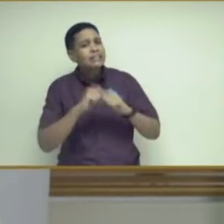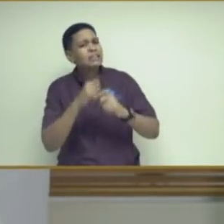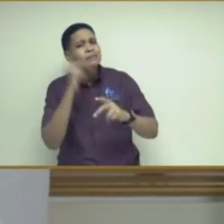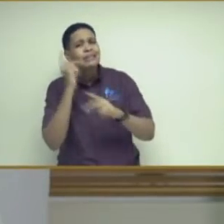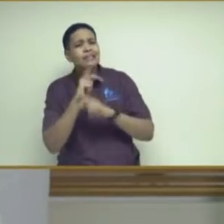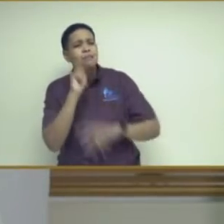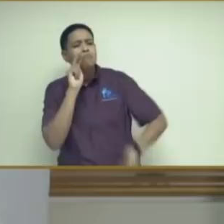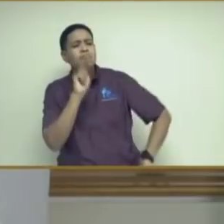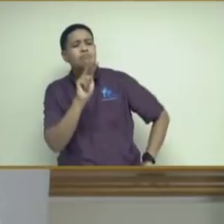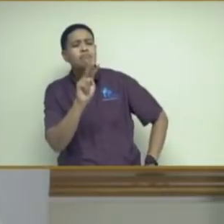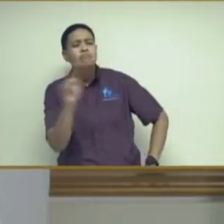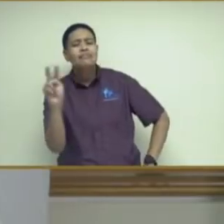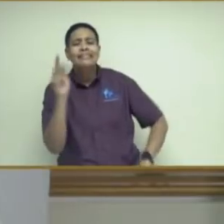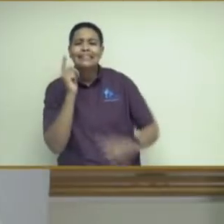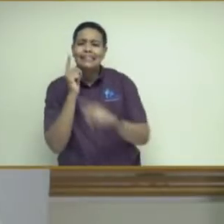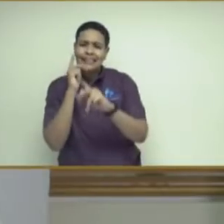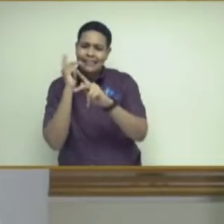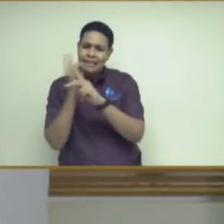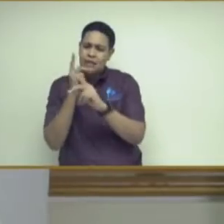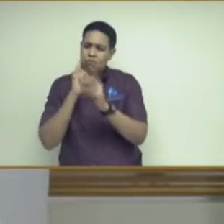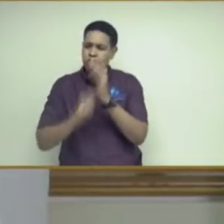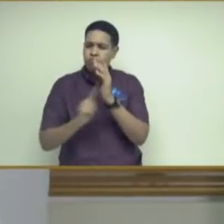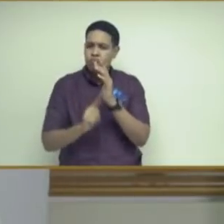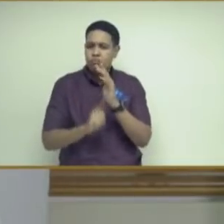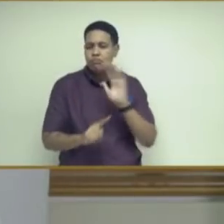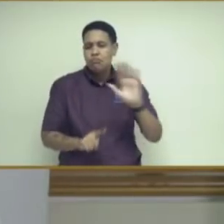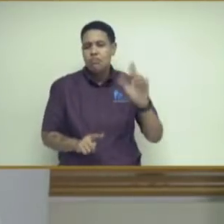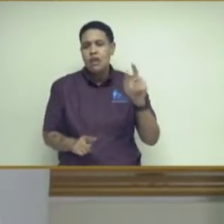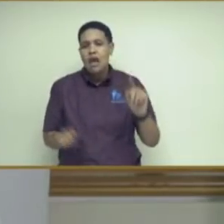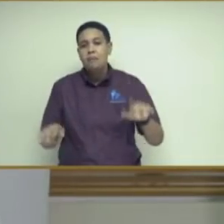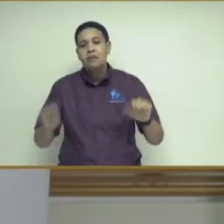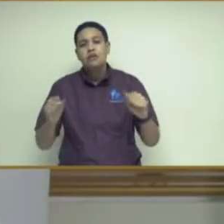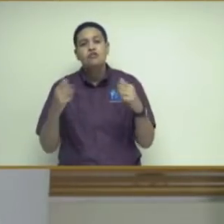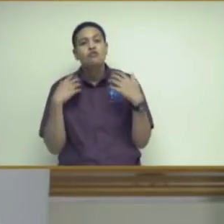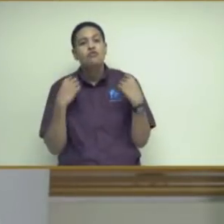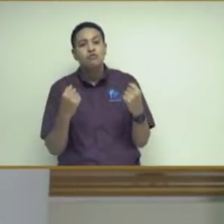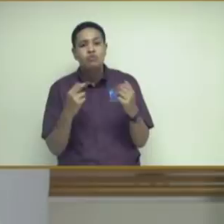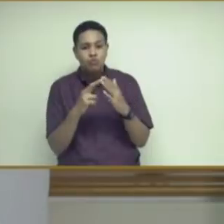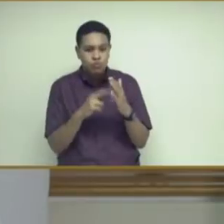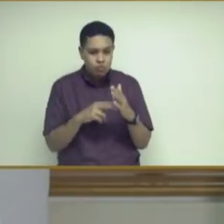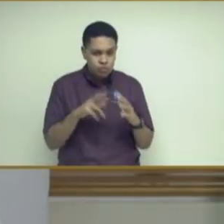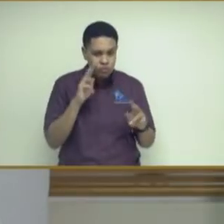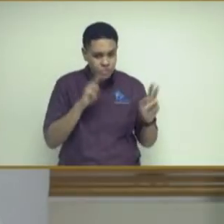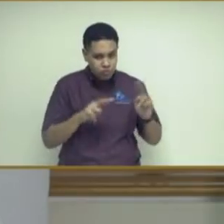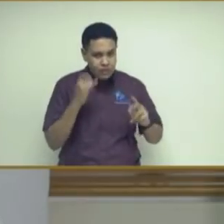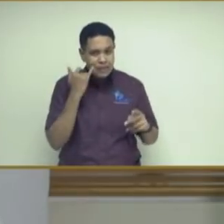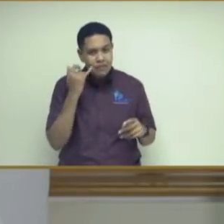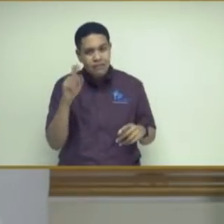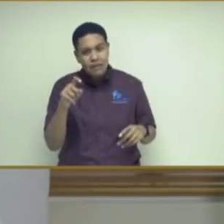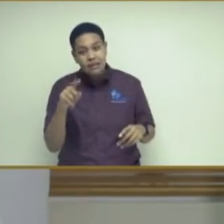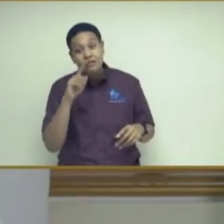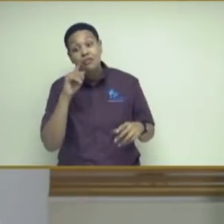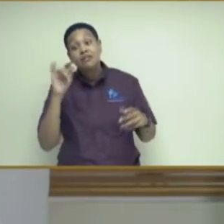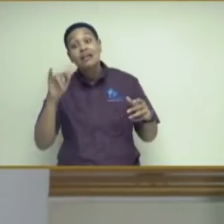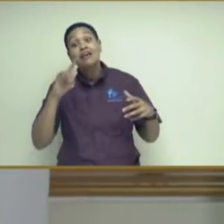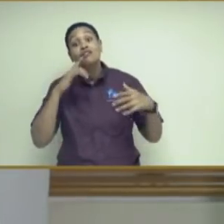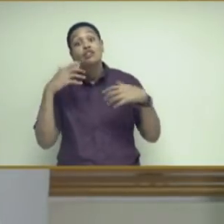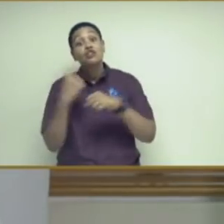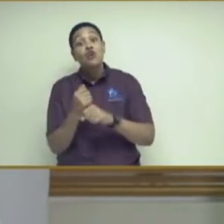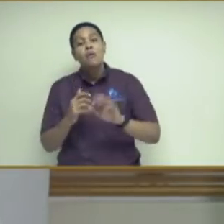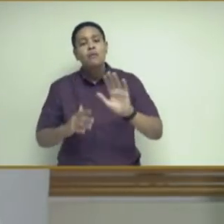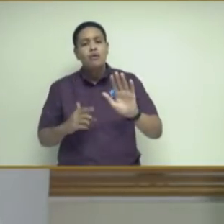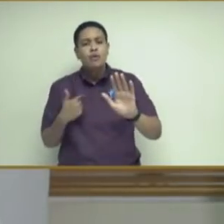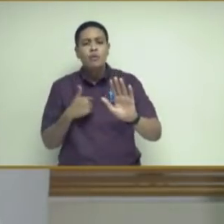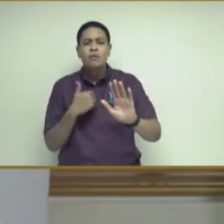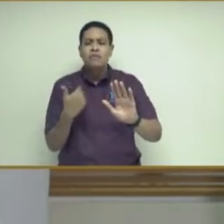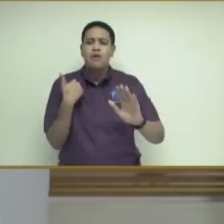and its inspection of these facilities and take stronger measures if necessary. So that's it. In summary, we